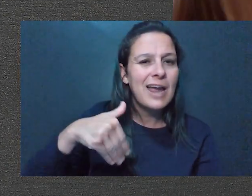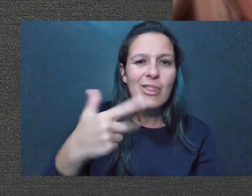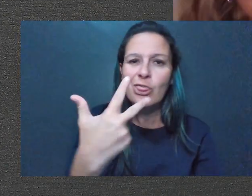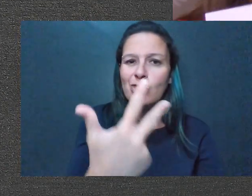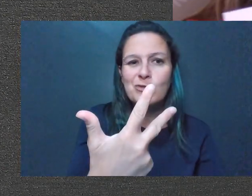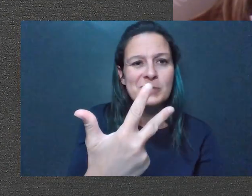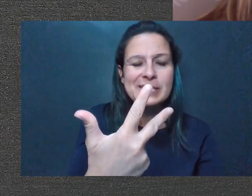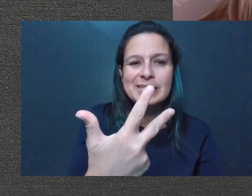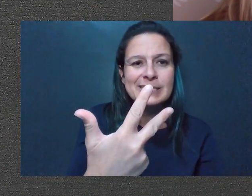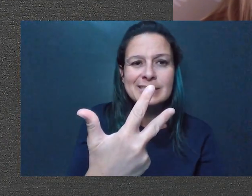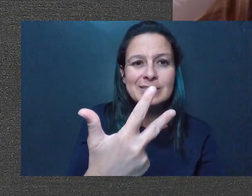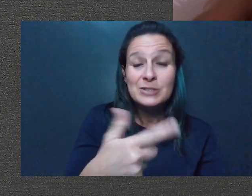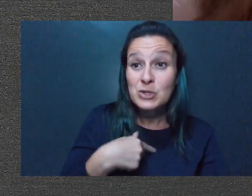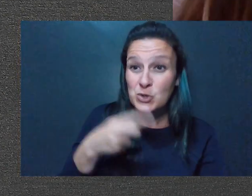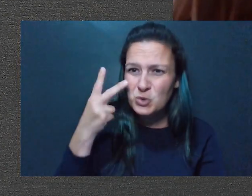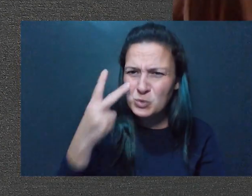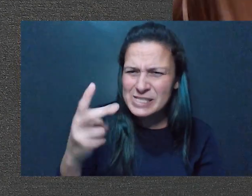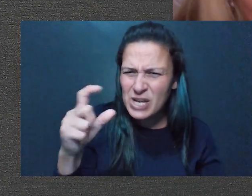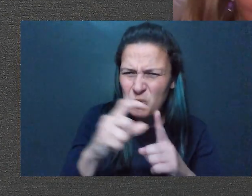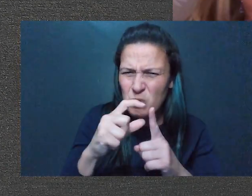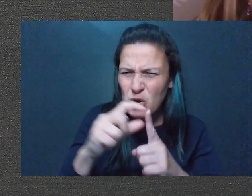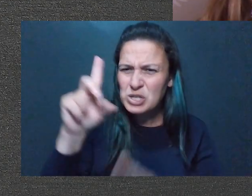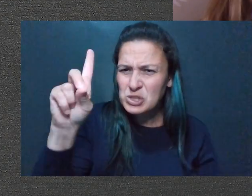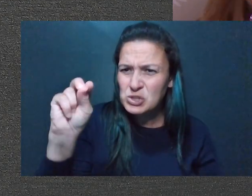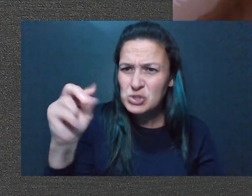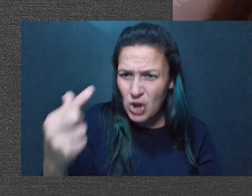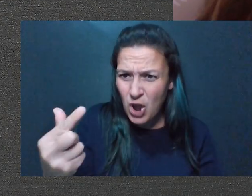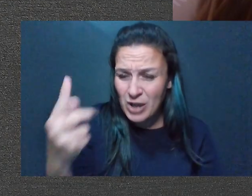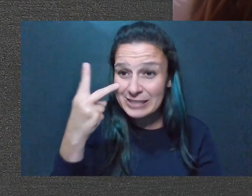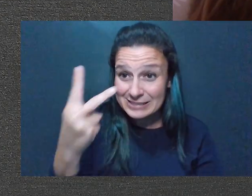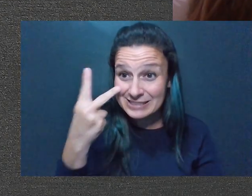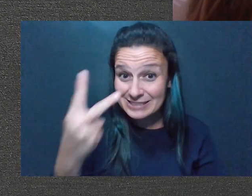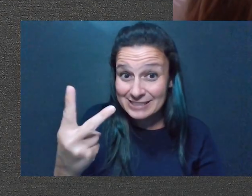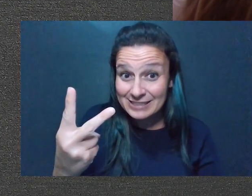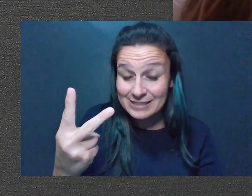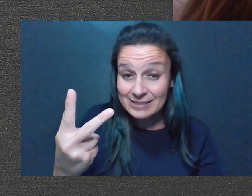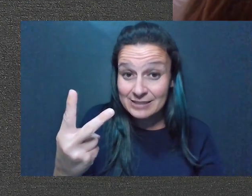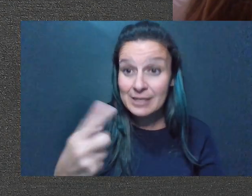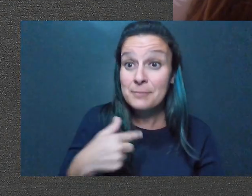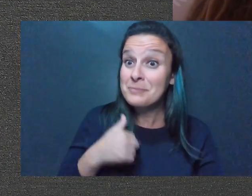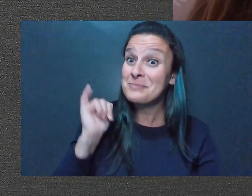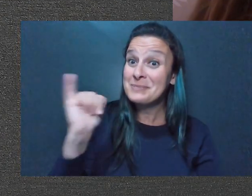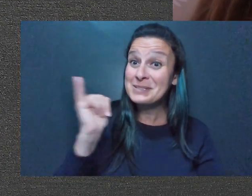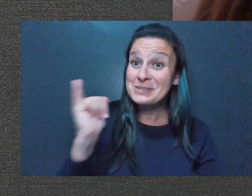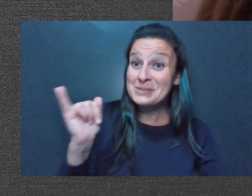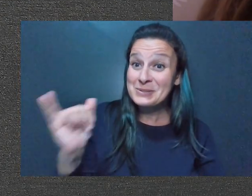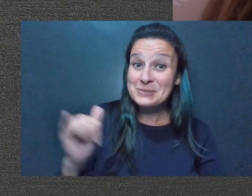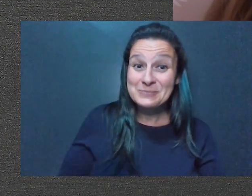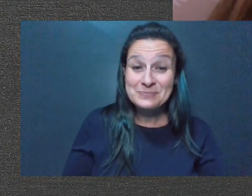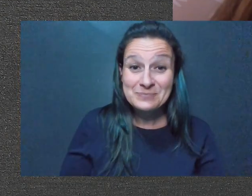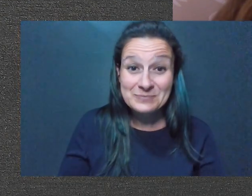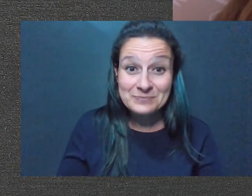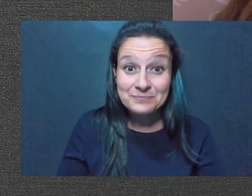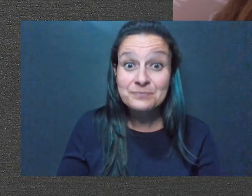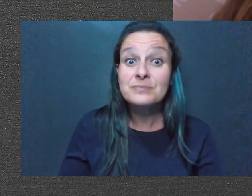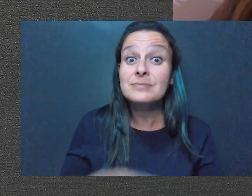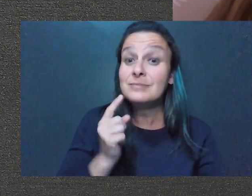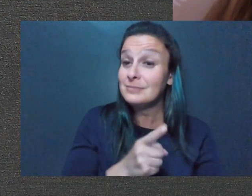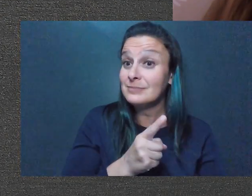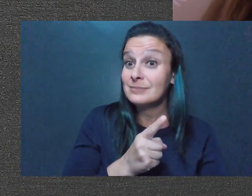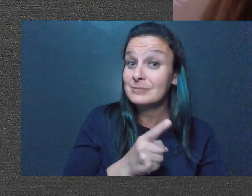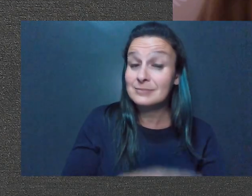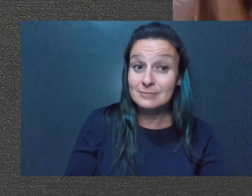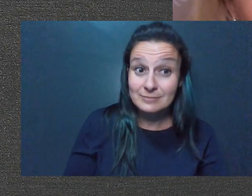row. Do you see the word dog over here? Me too. Right up